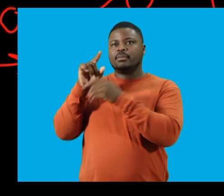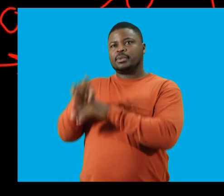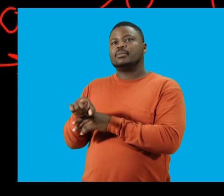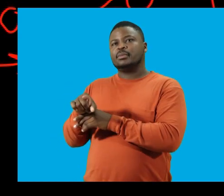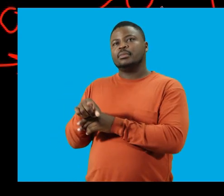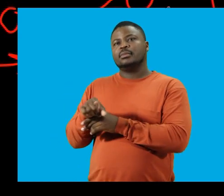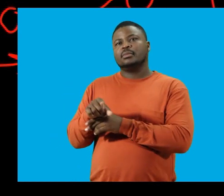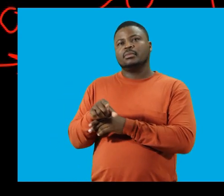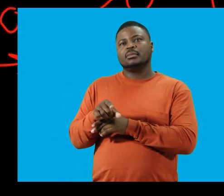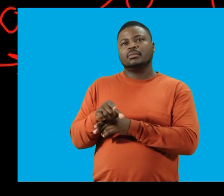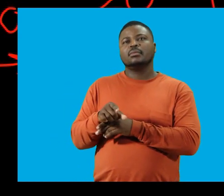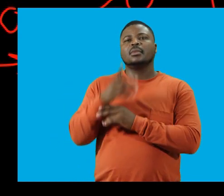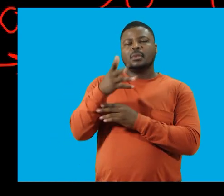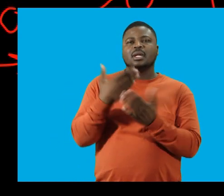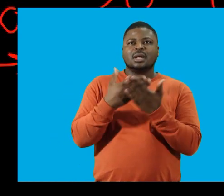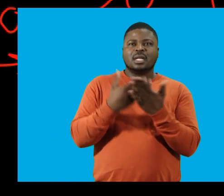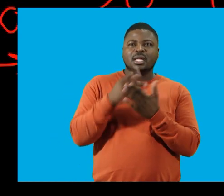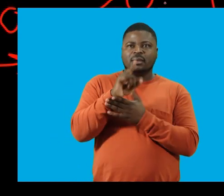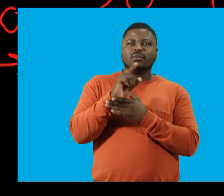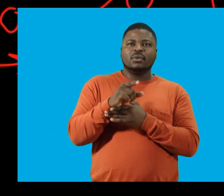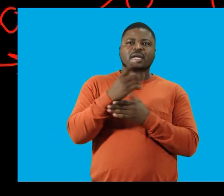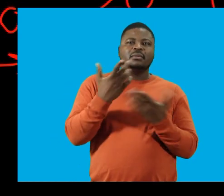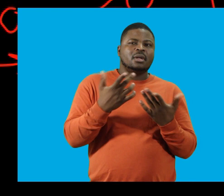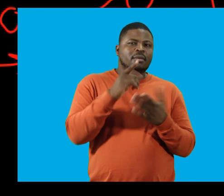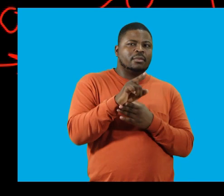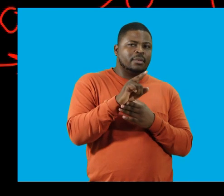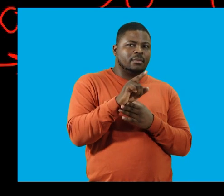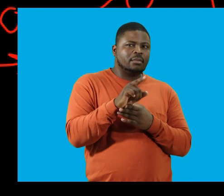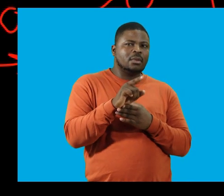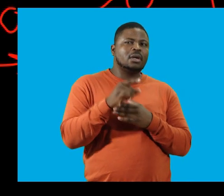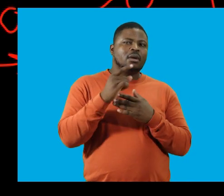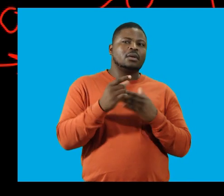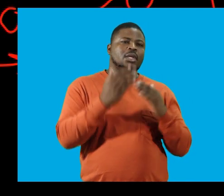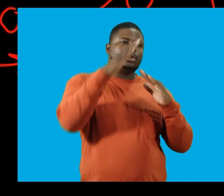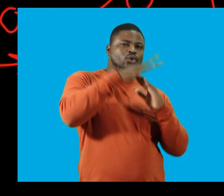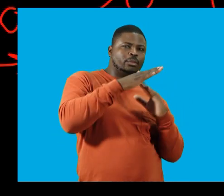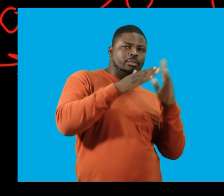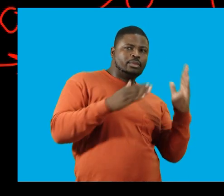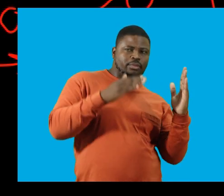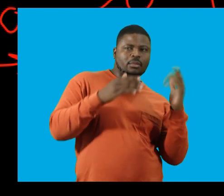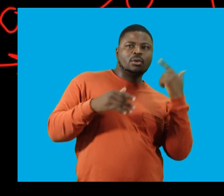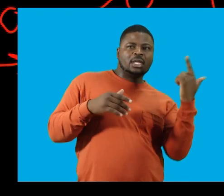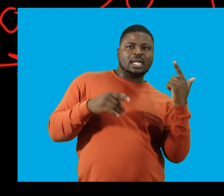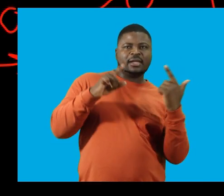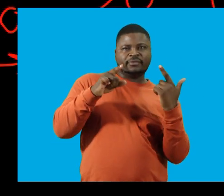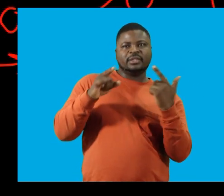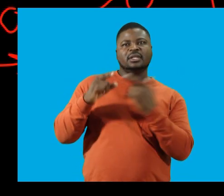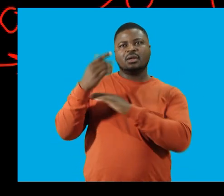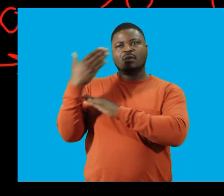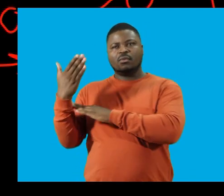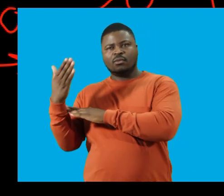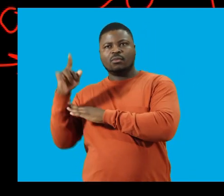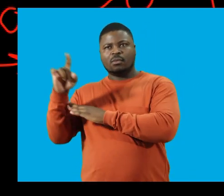calculator will you just write as a ratio where the top is at your left and the bottom